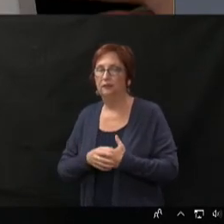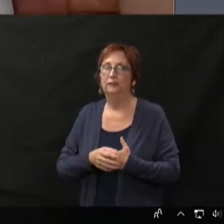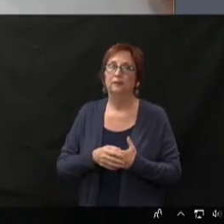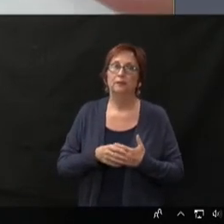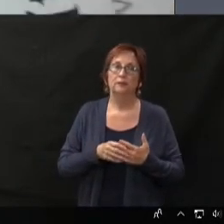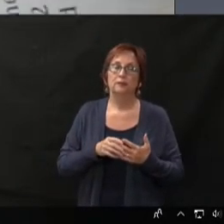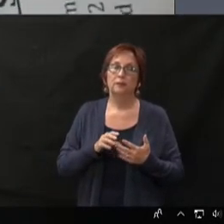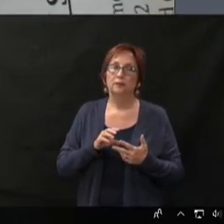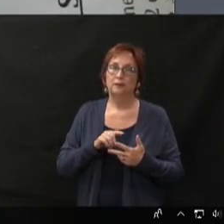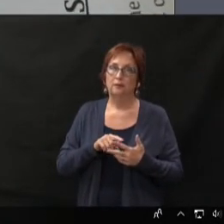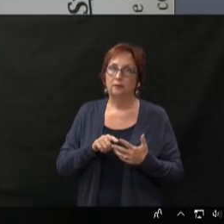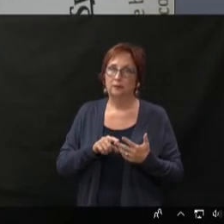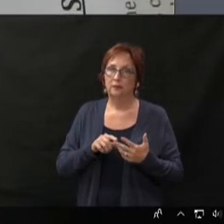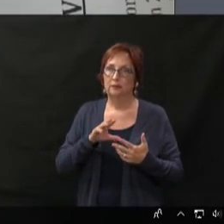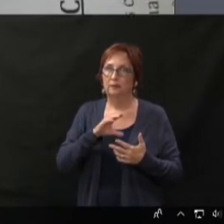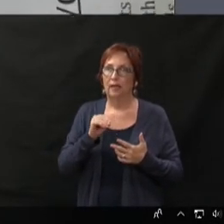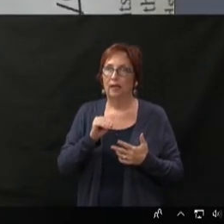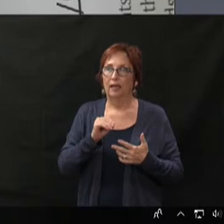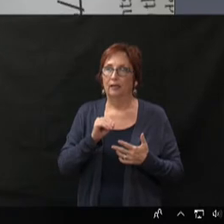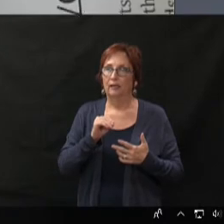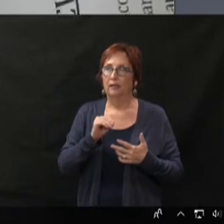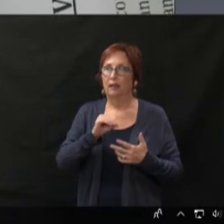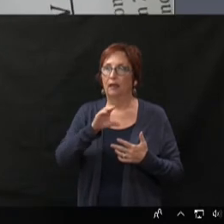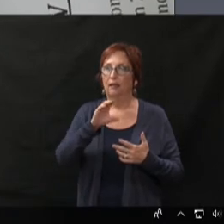And the consonant LE.